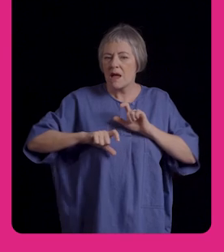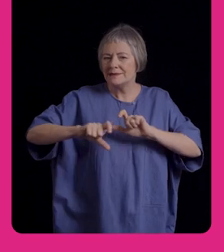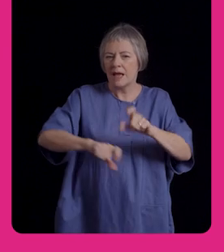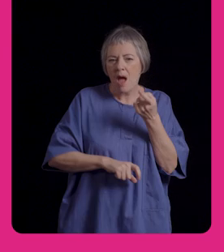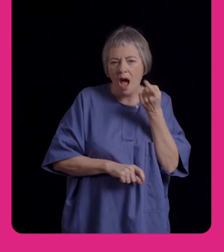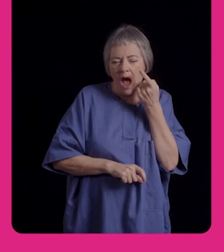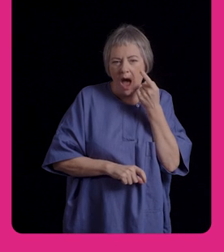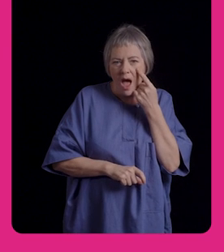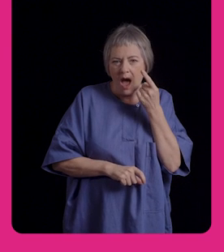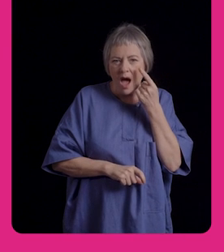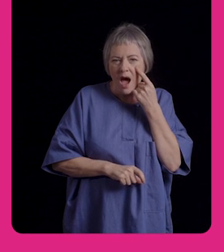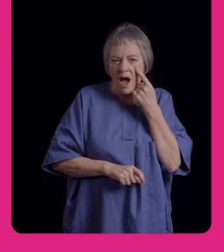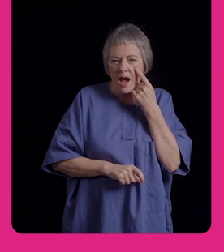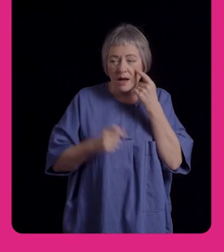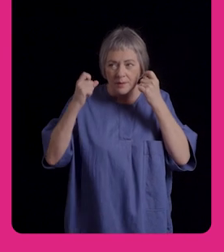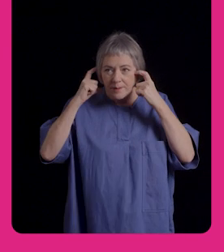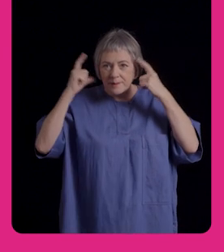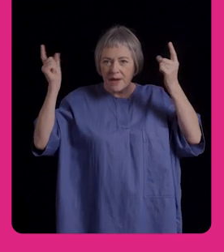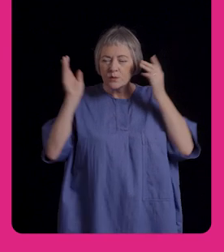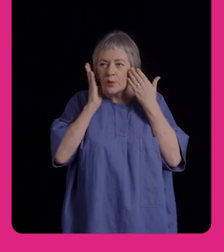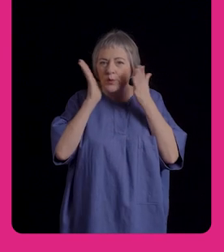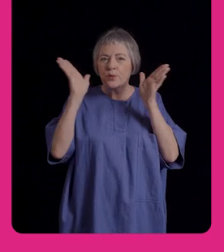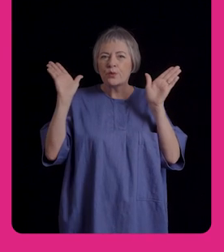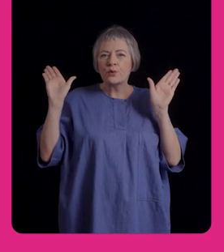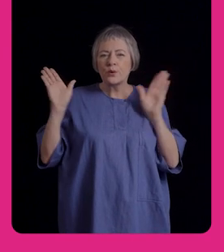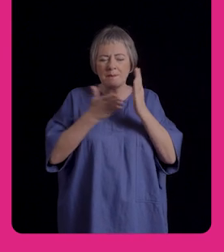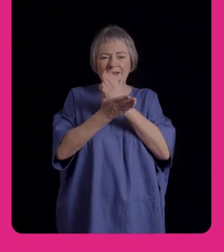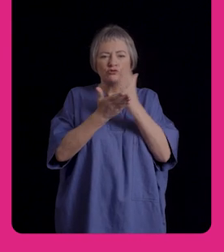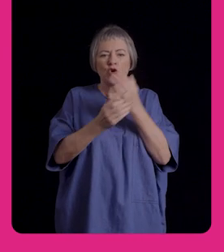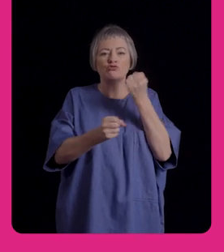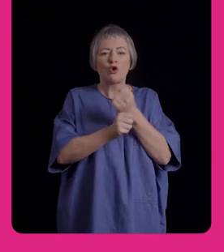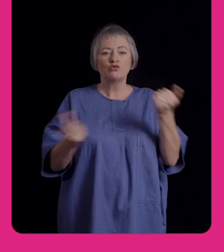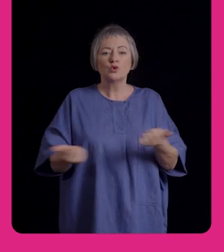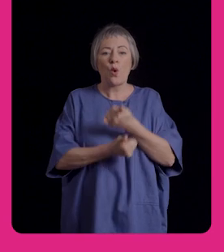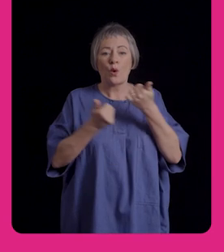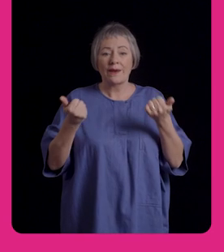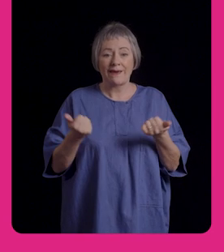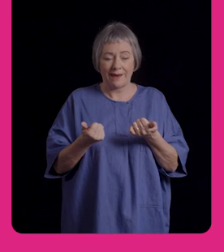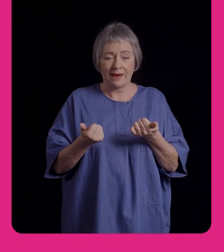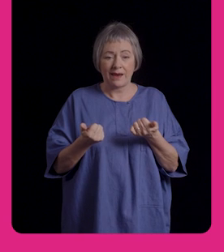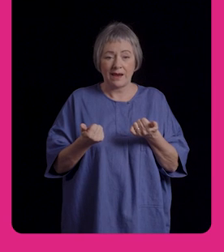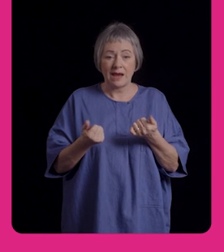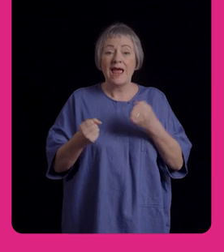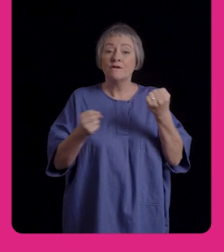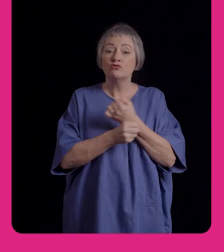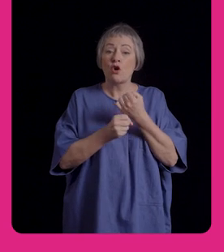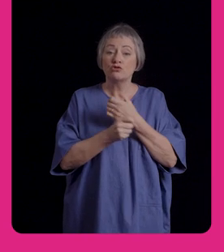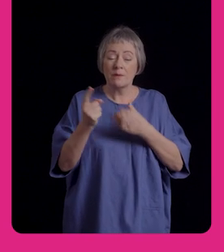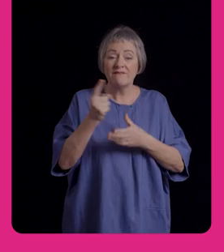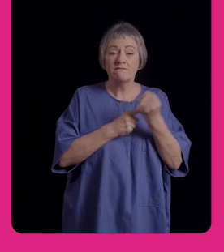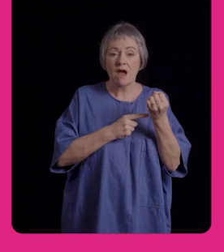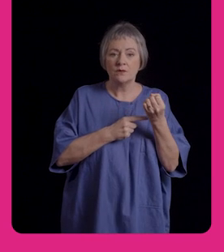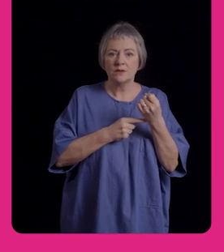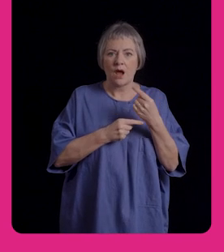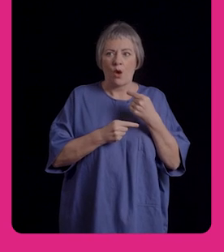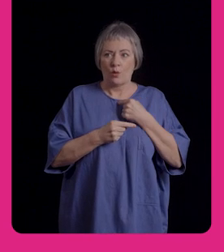things. You know, keep our like ears open to make sure that George is okay, because of course, if George should be discovered, we